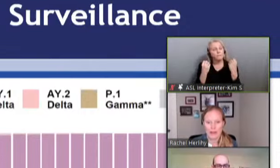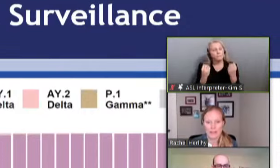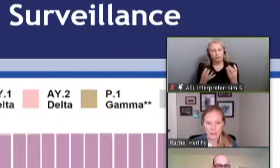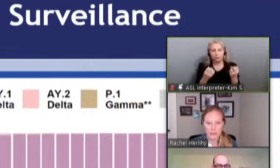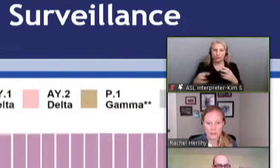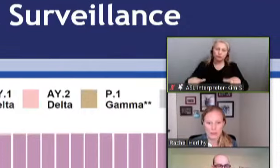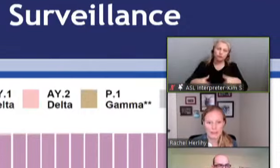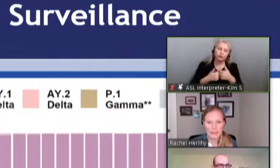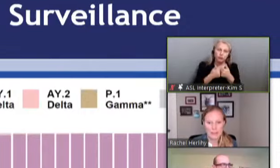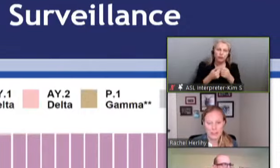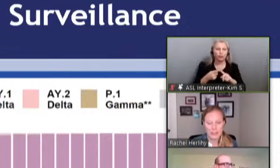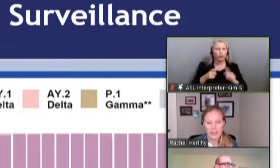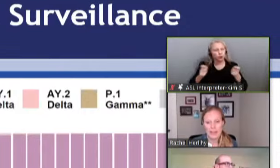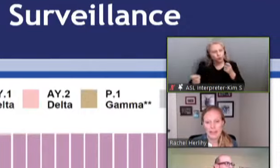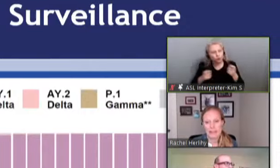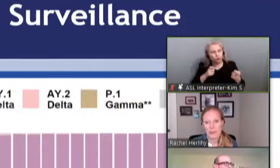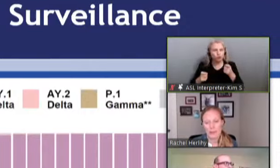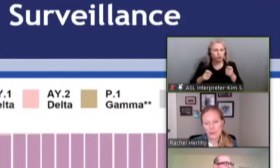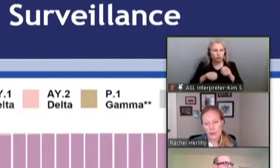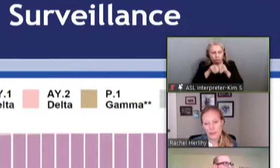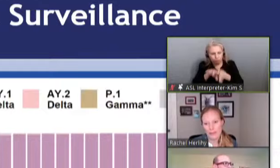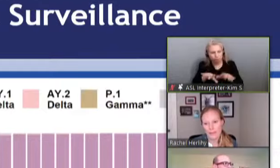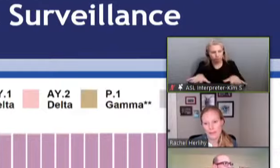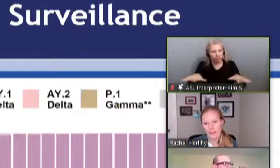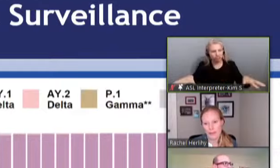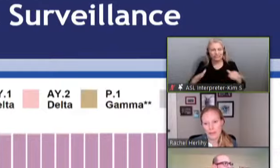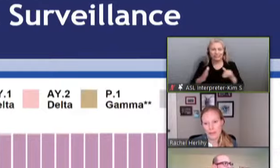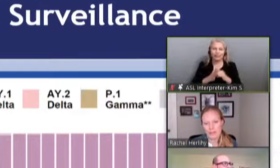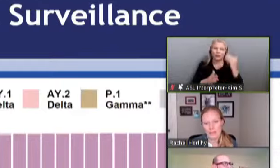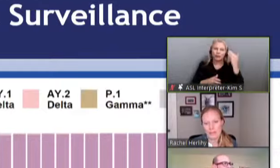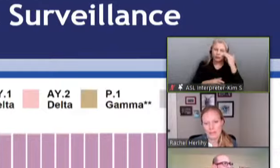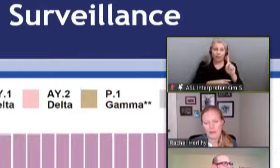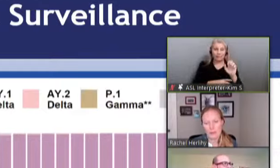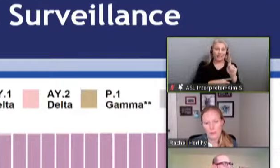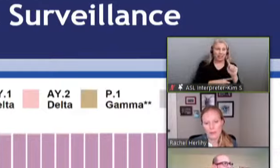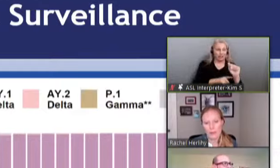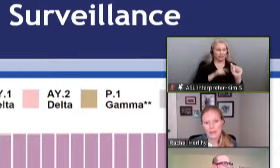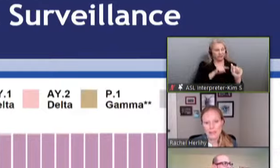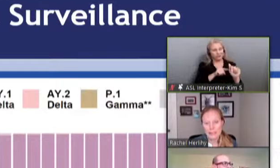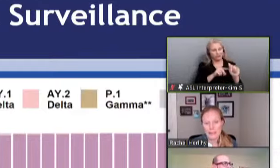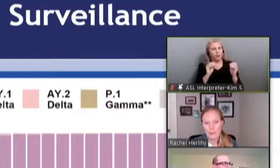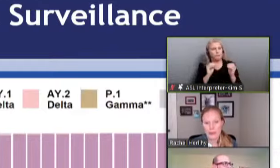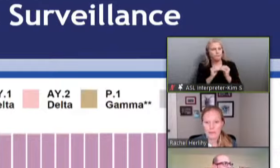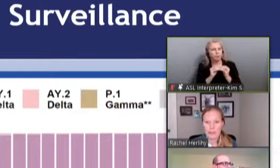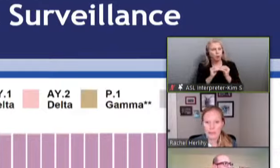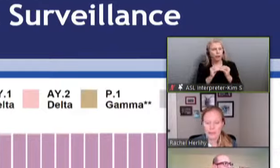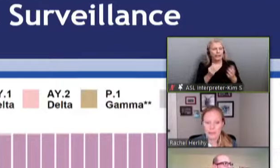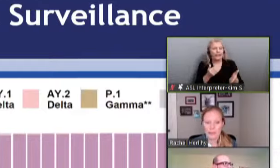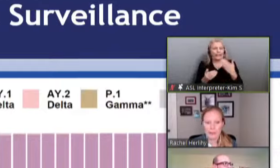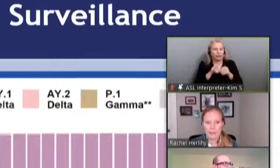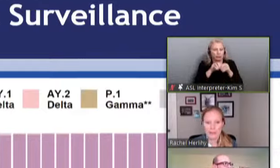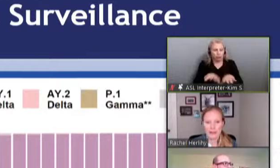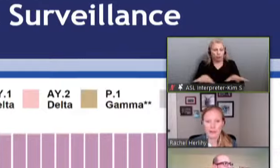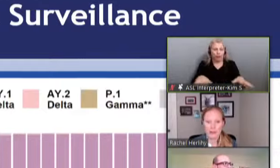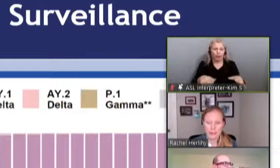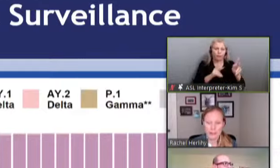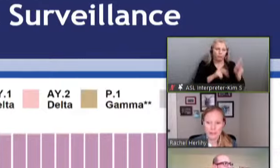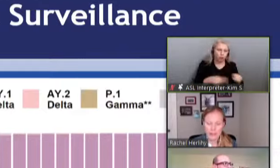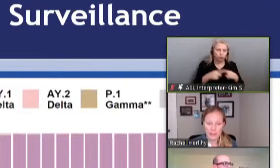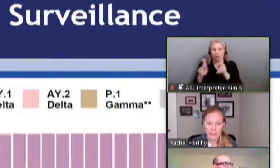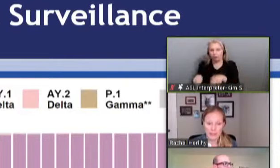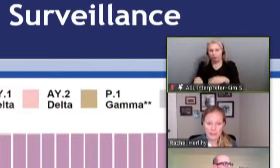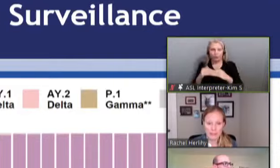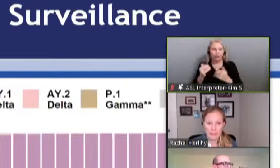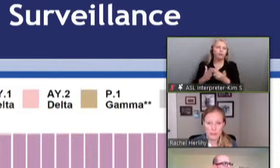challenges in trying to control transmission is that we know that this Delta variant is much more easily spread from person to person than